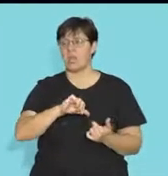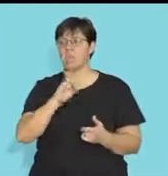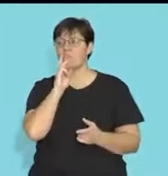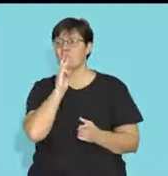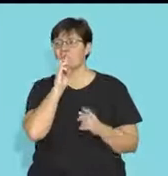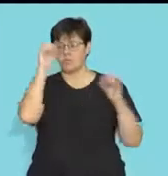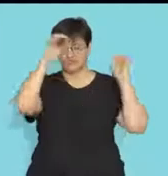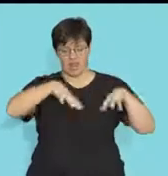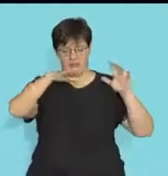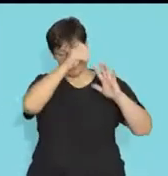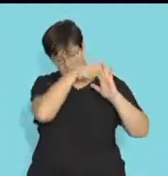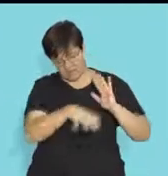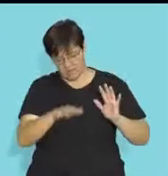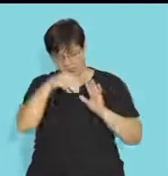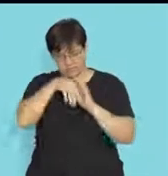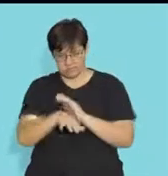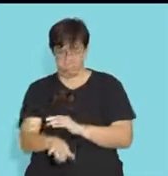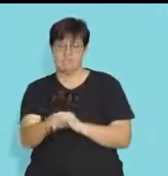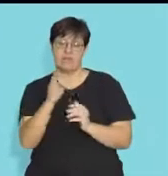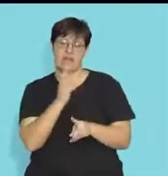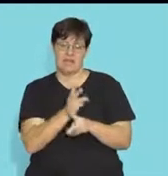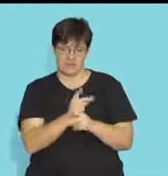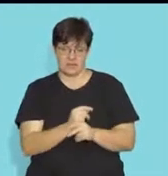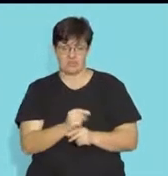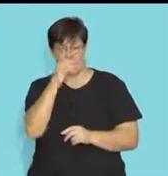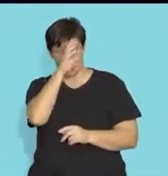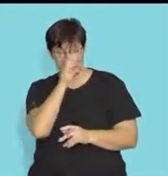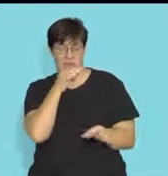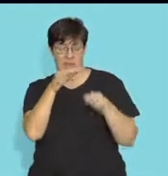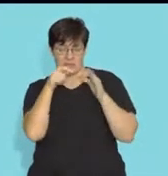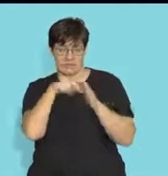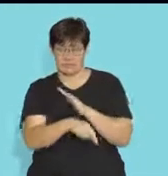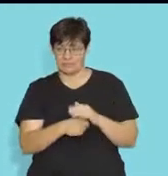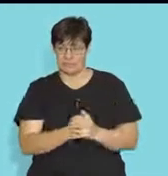the table water that we see on Earth. So that's the concept that we're going to have to unpack.